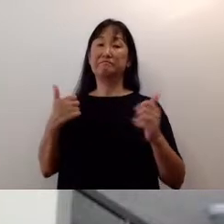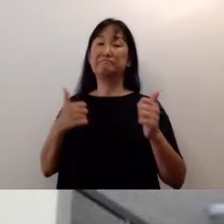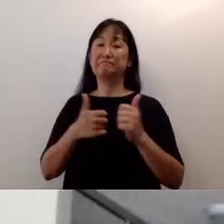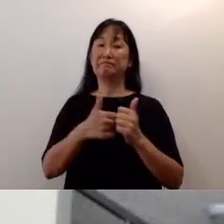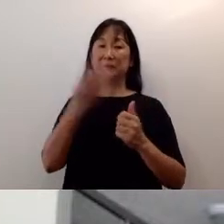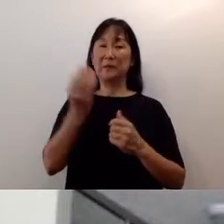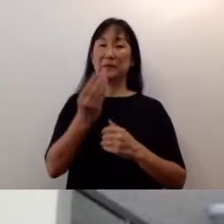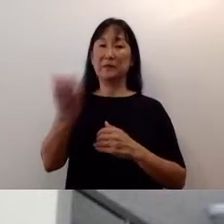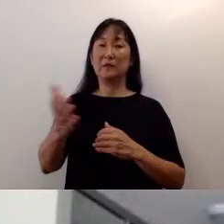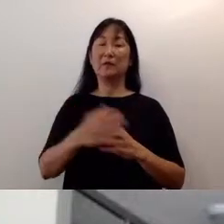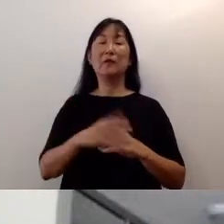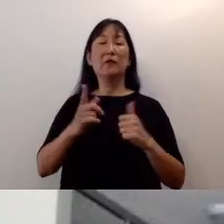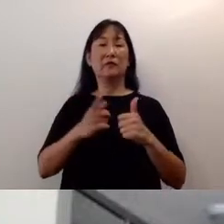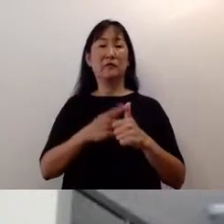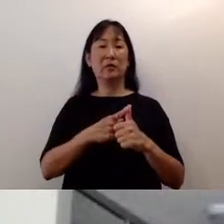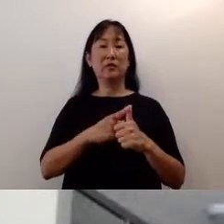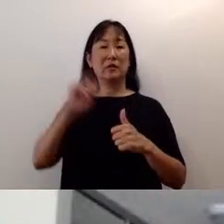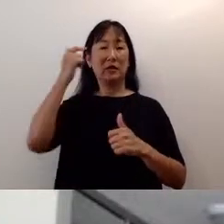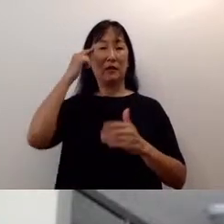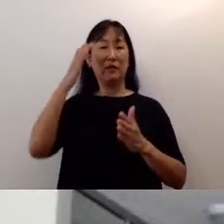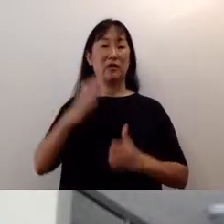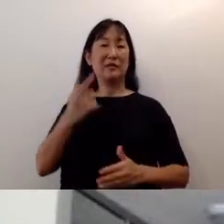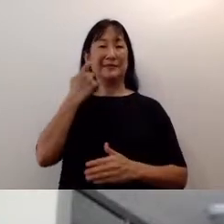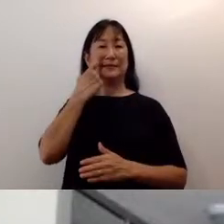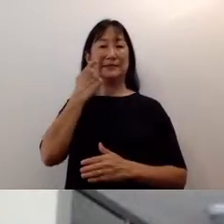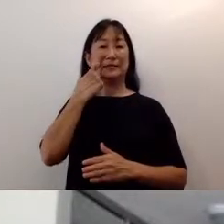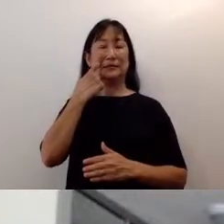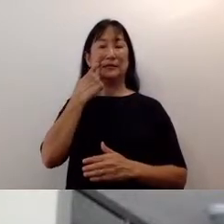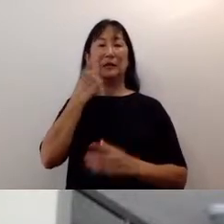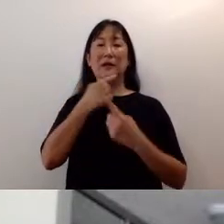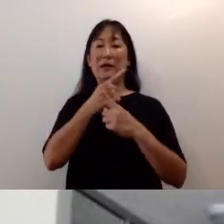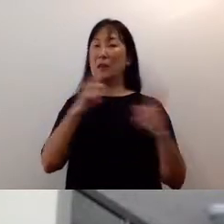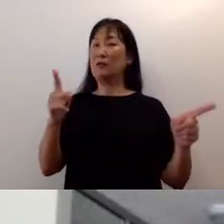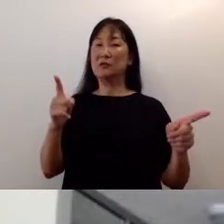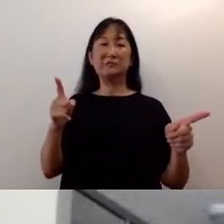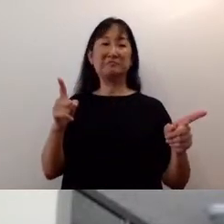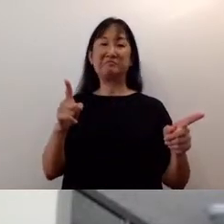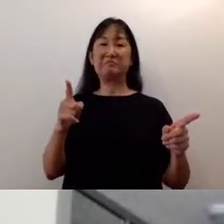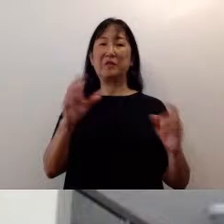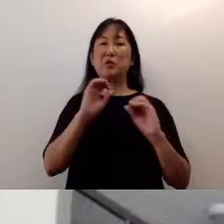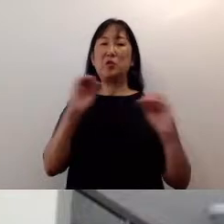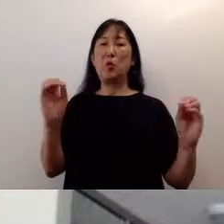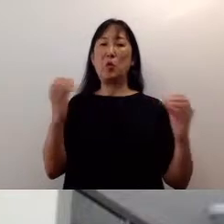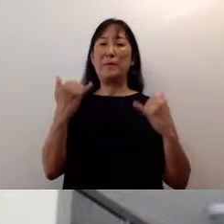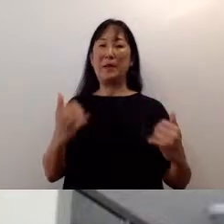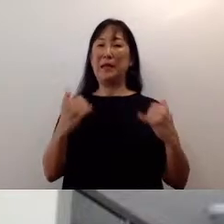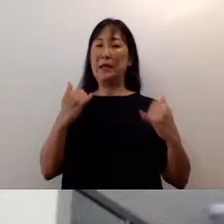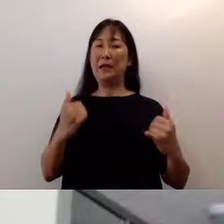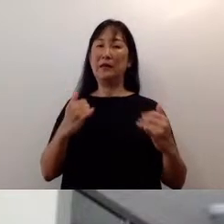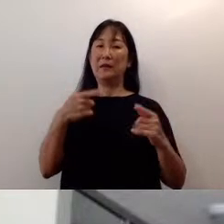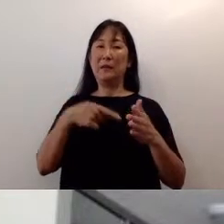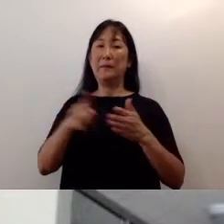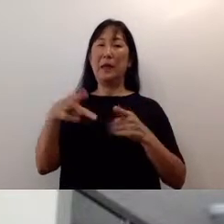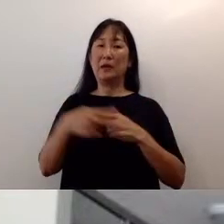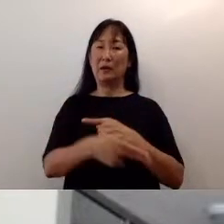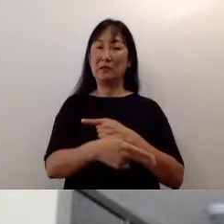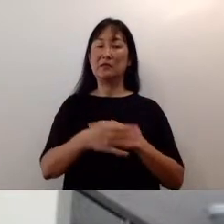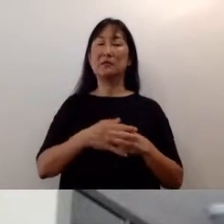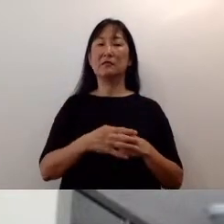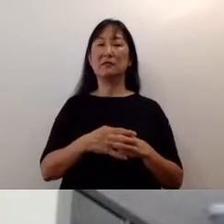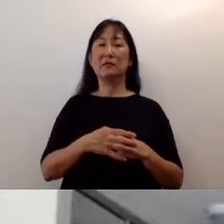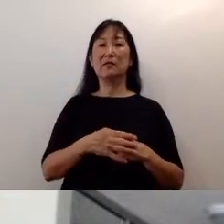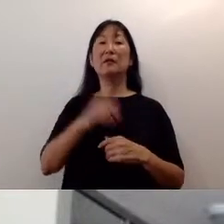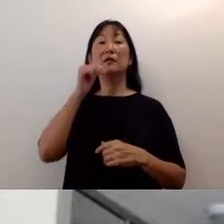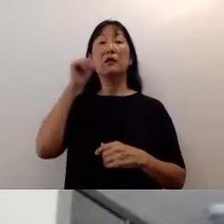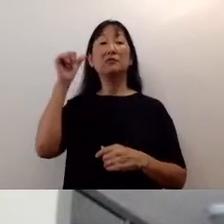with you. First of all, the Governor Ige recently announced no immediate pay cuts, so we were very glad to hear that. Yesterday in the